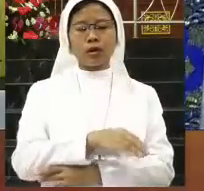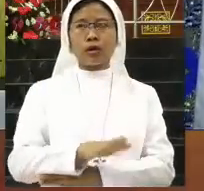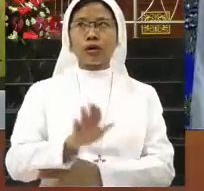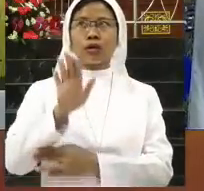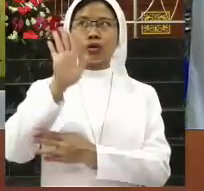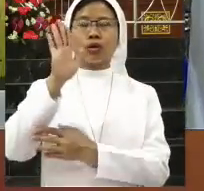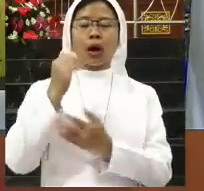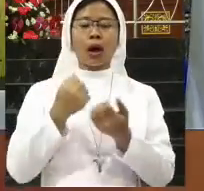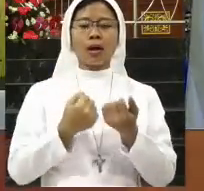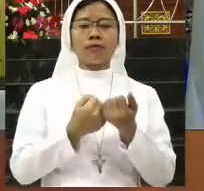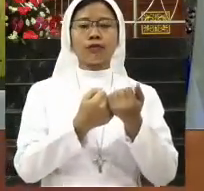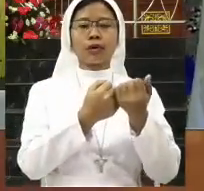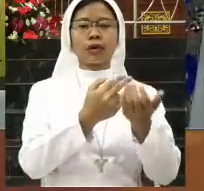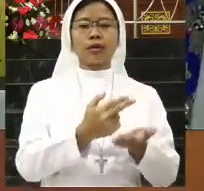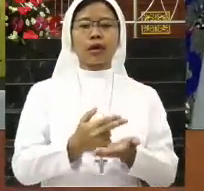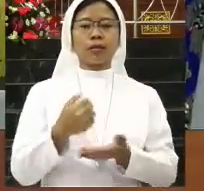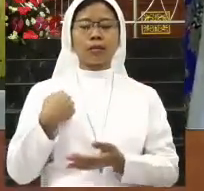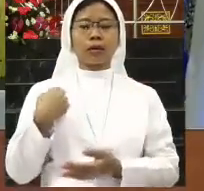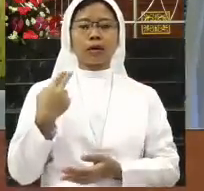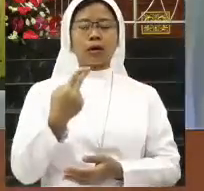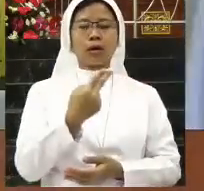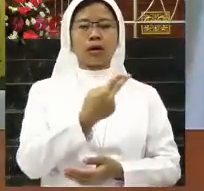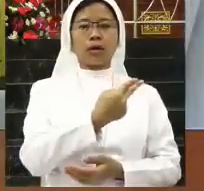advocata nostra